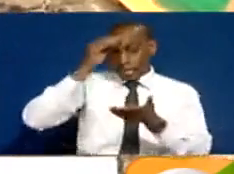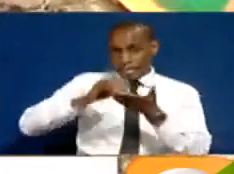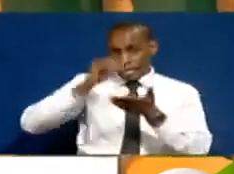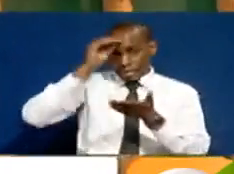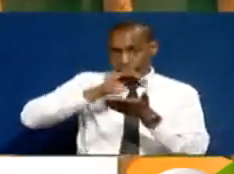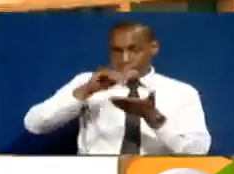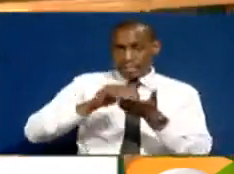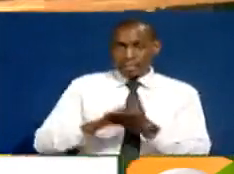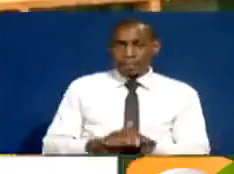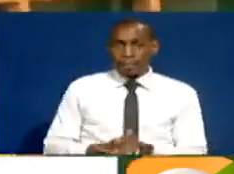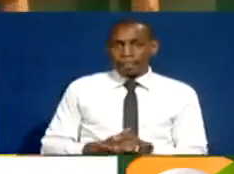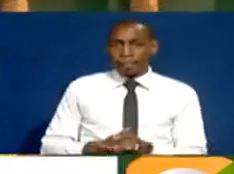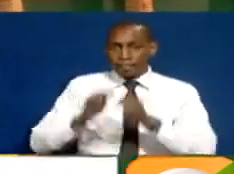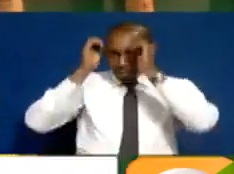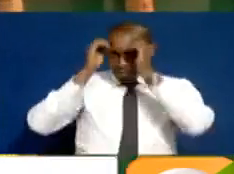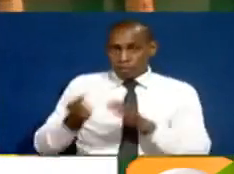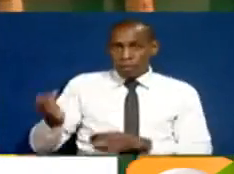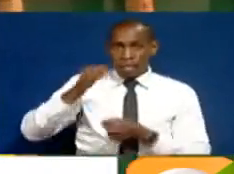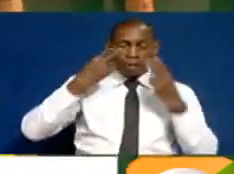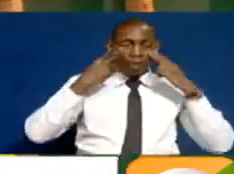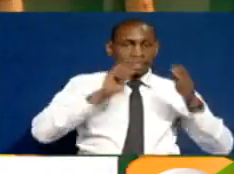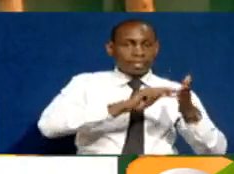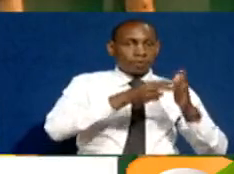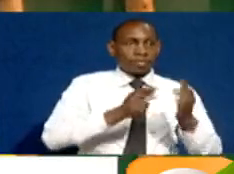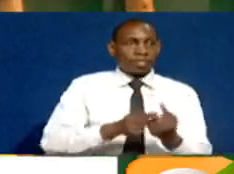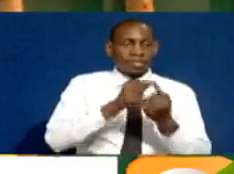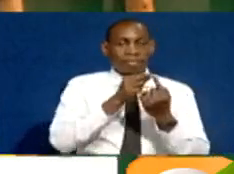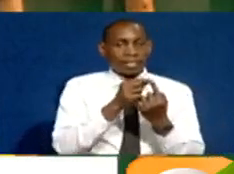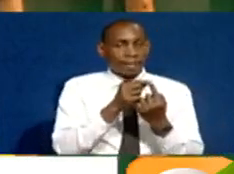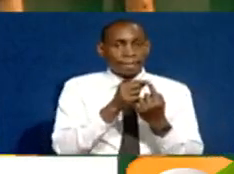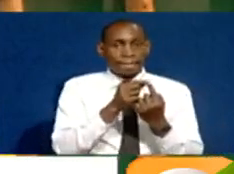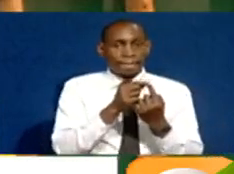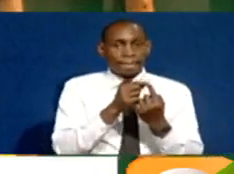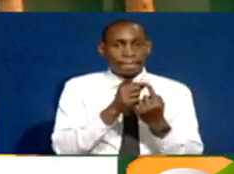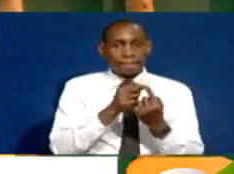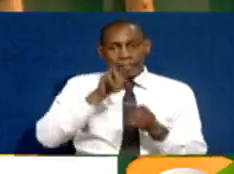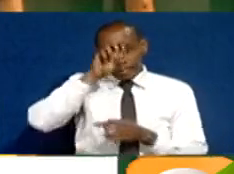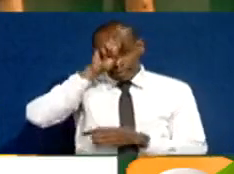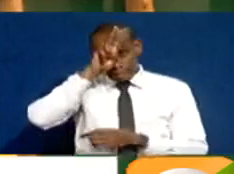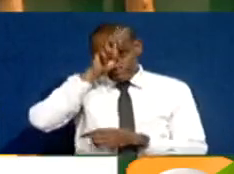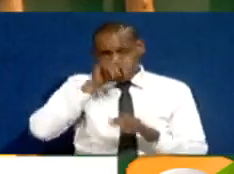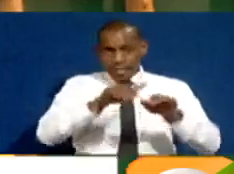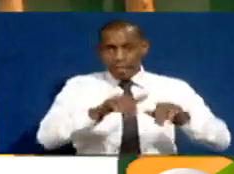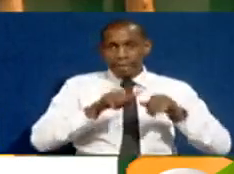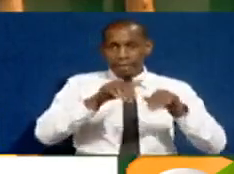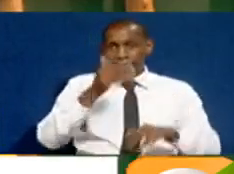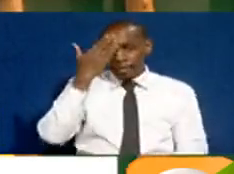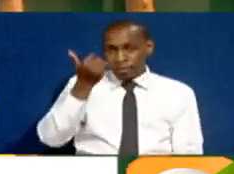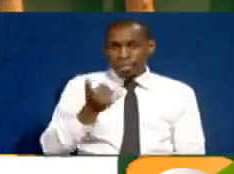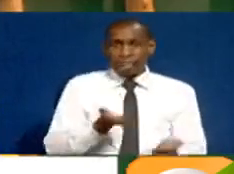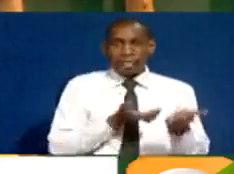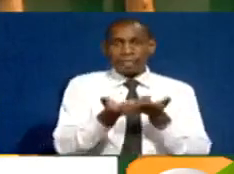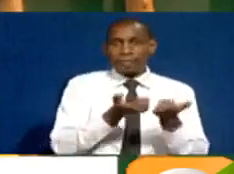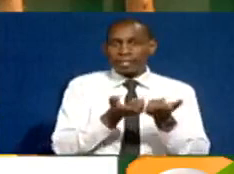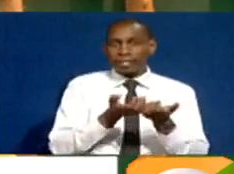I've taken students to come and see such kind of a project, especially snail farming, because it is a venture which